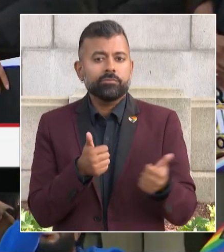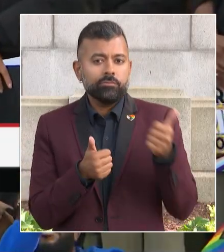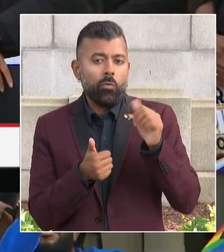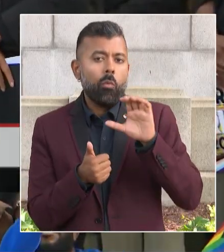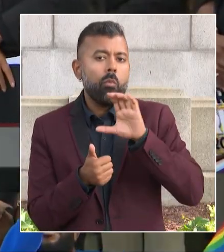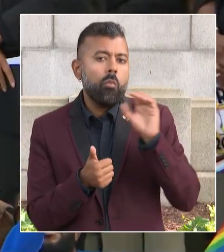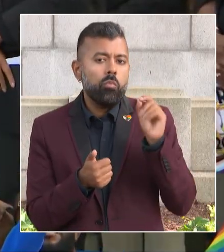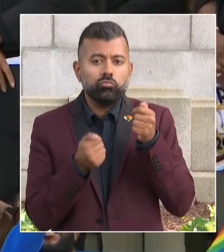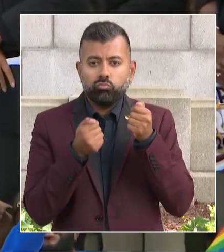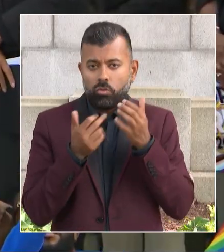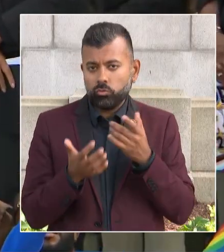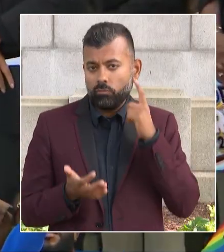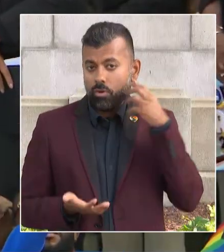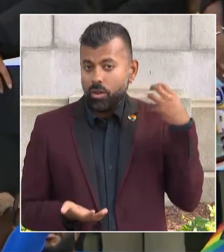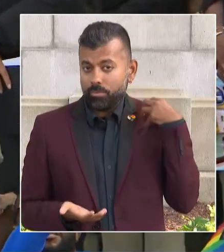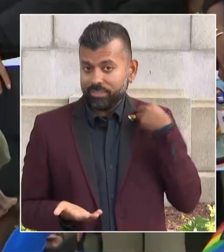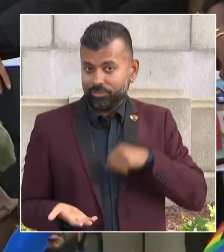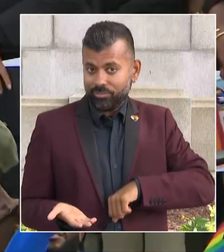a couple of words.